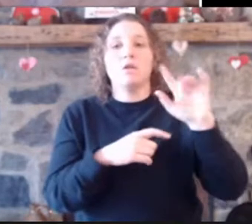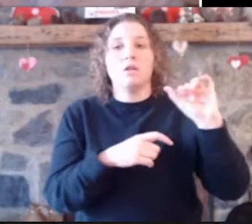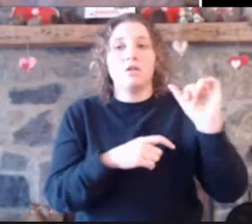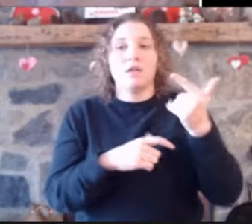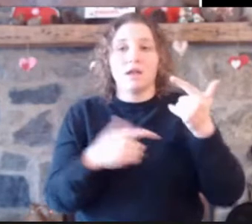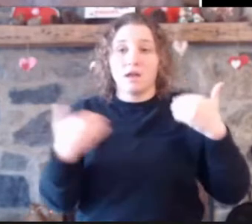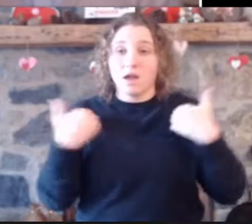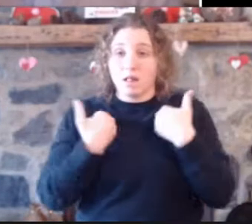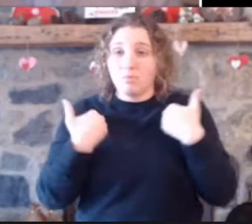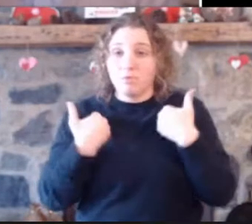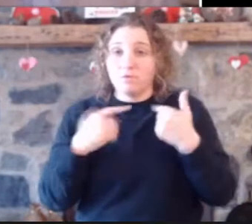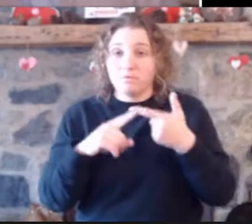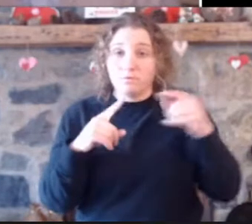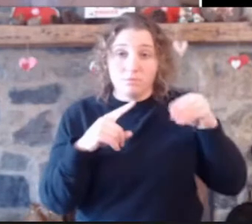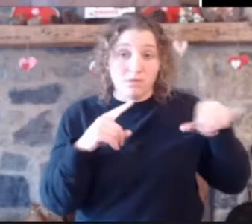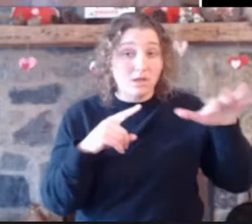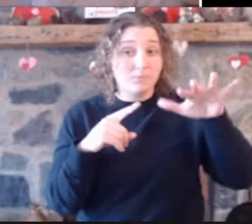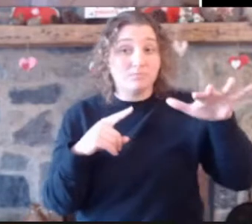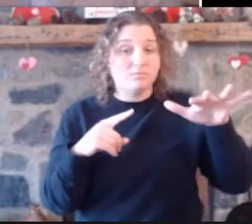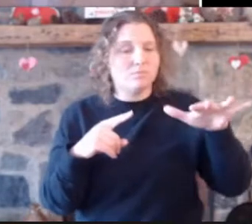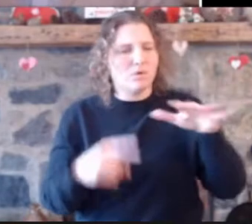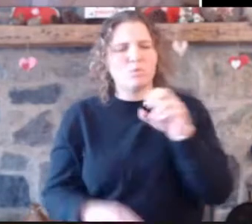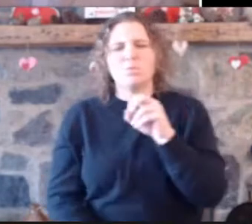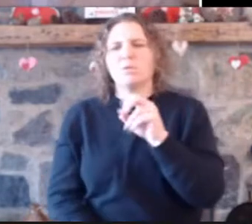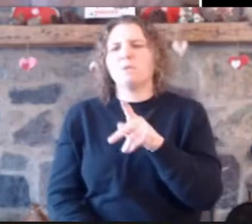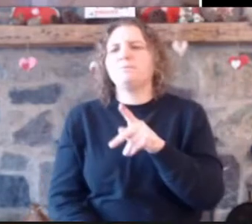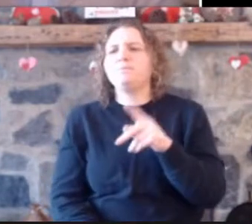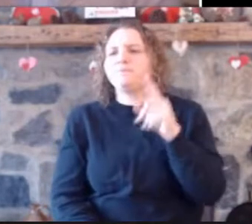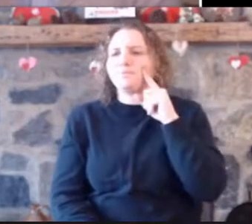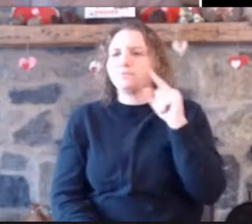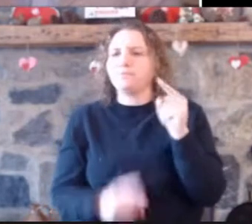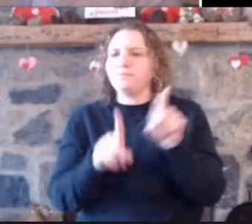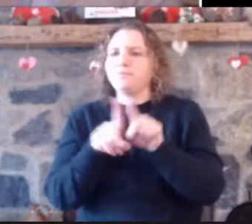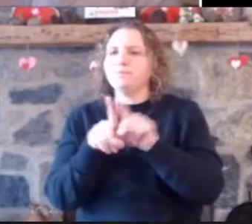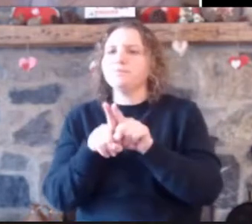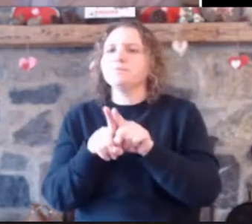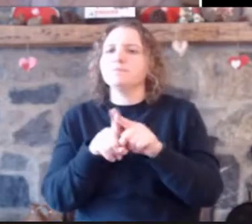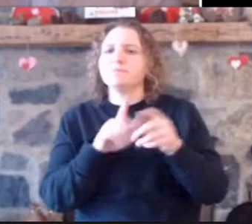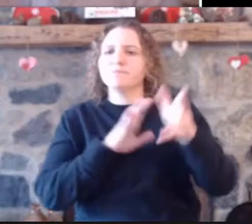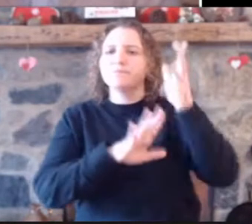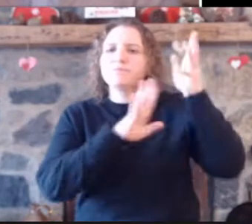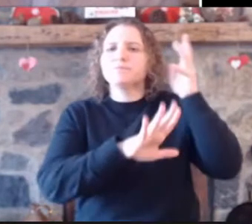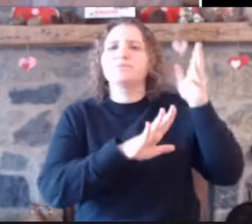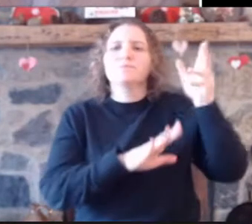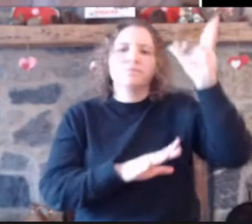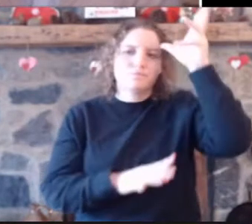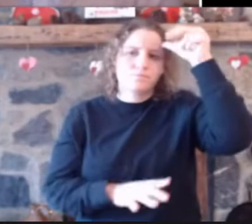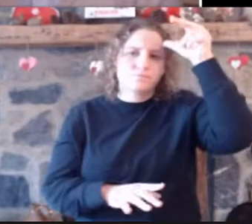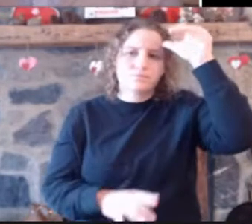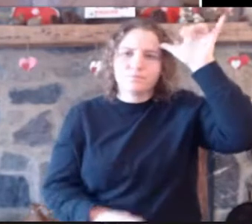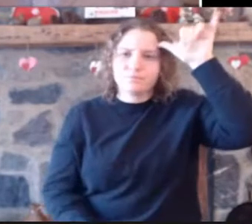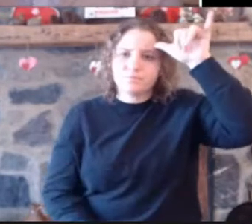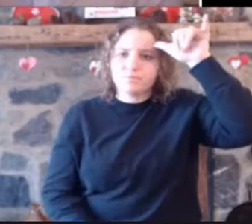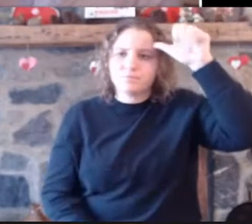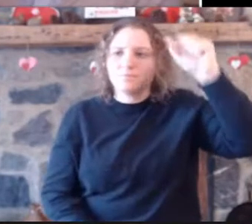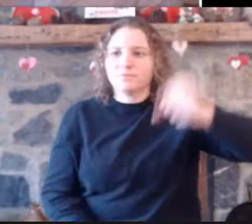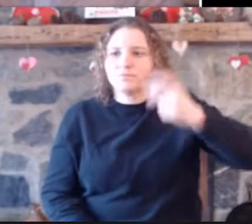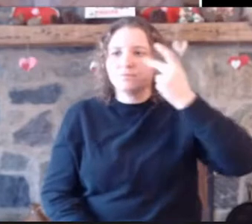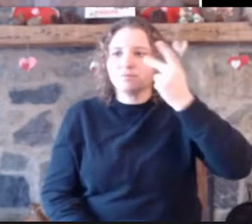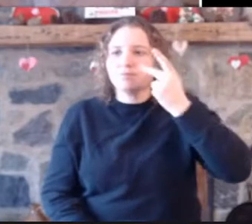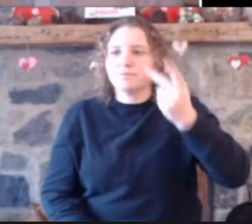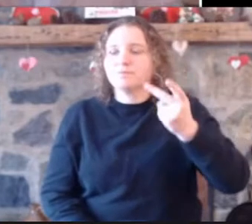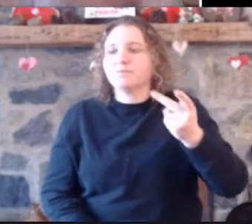animals, okay, that are also the ancestors of horses and cows. As you can see in figure 10.4,